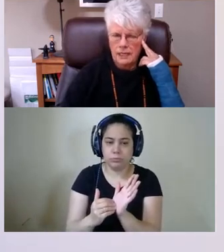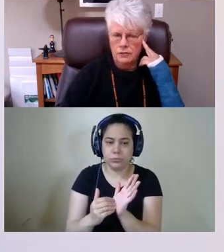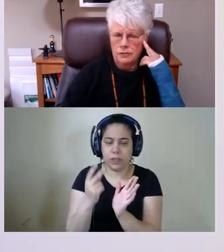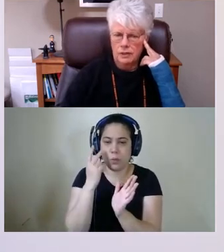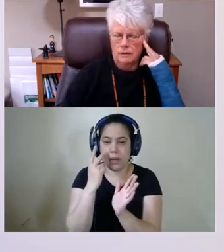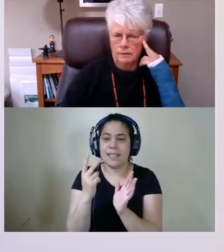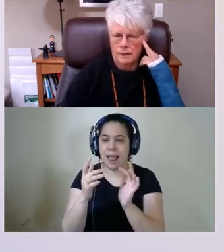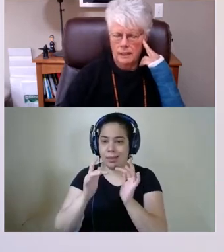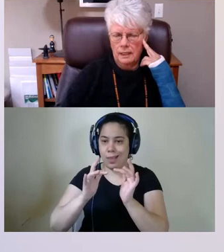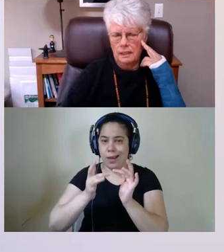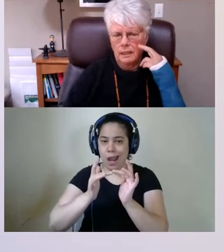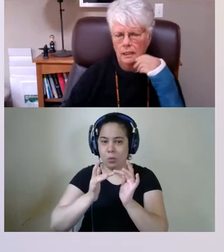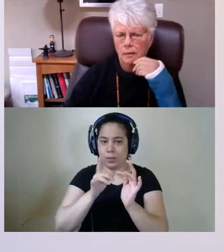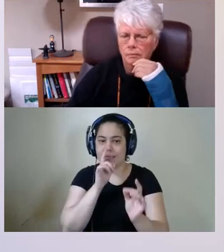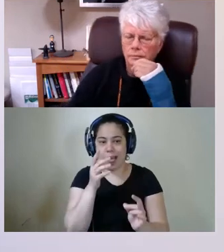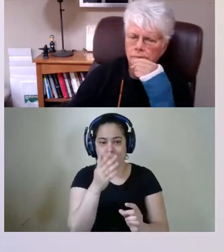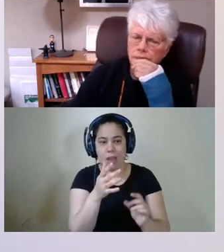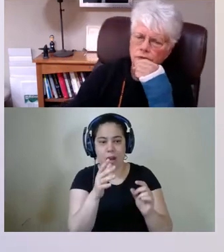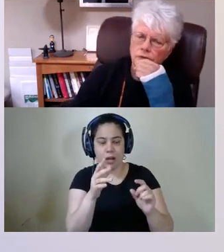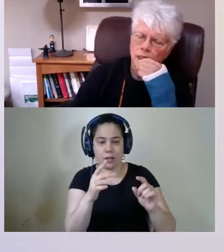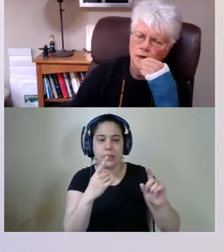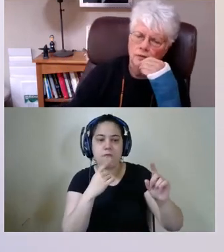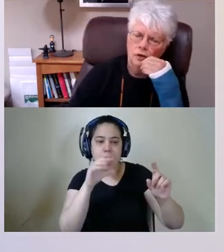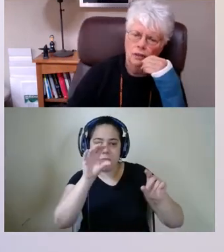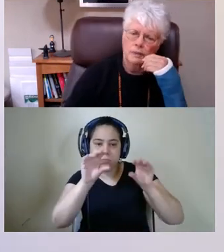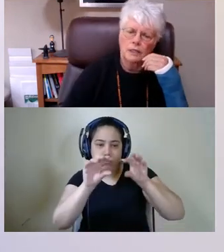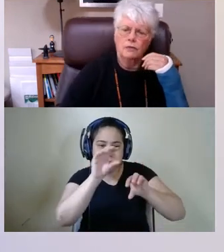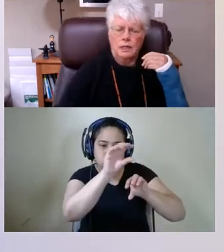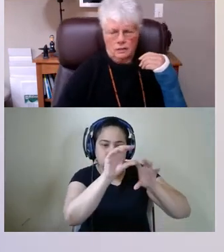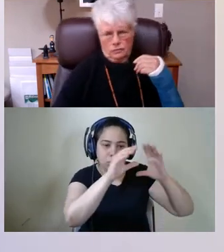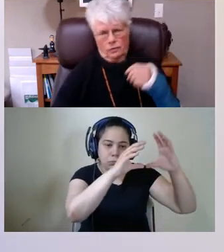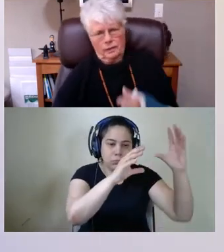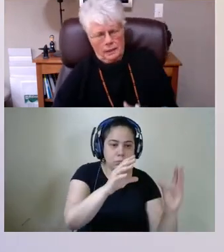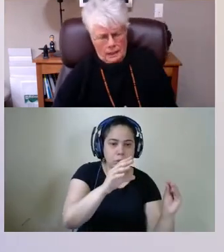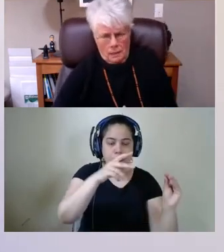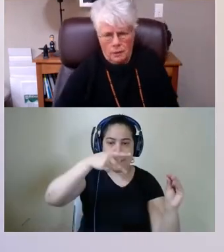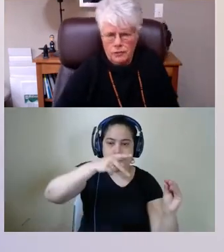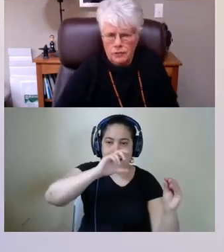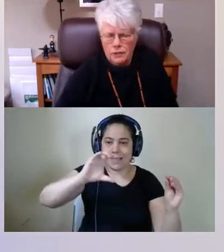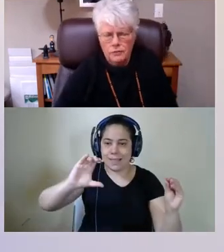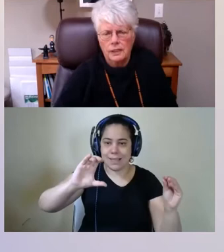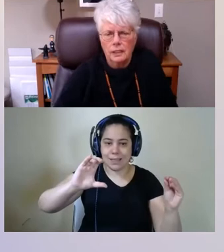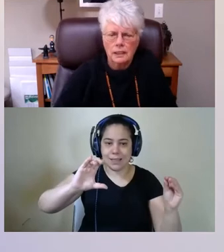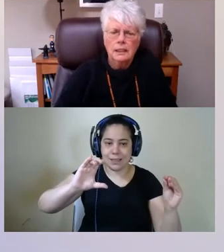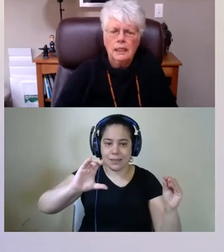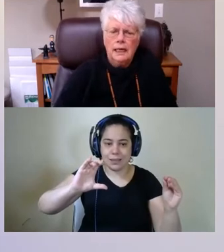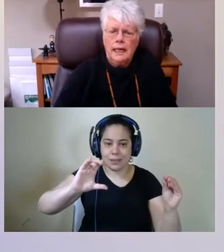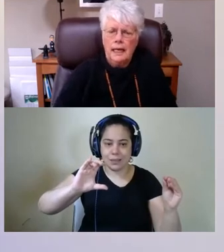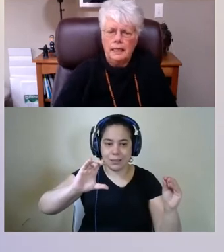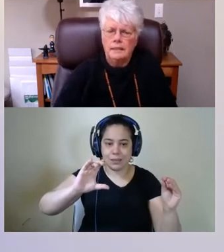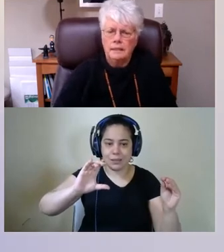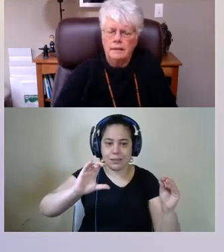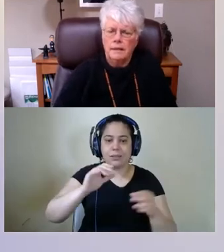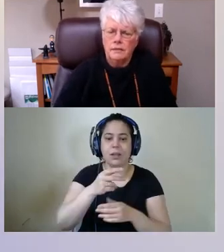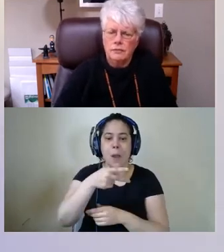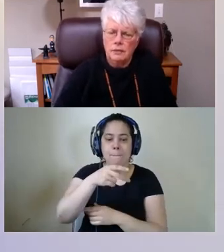the robust nature of the, this is the area is called the precuneus or the posterior cingulate.